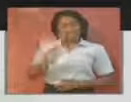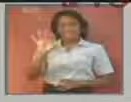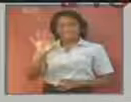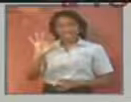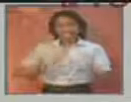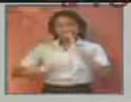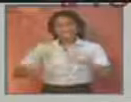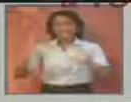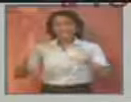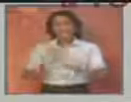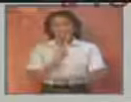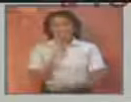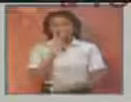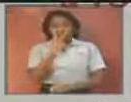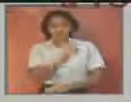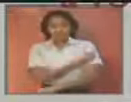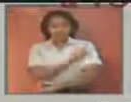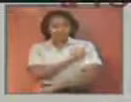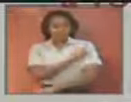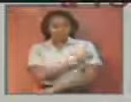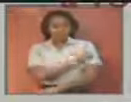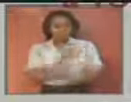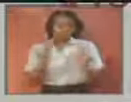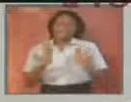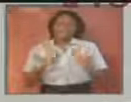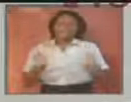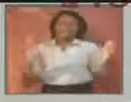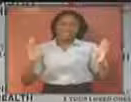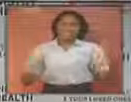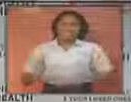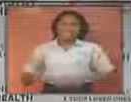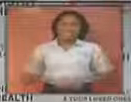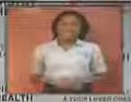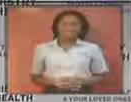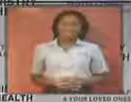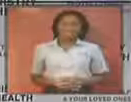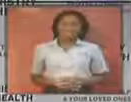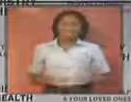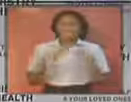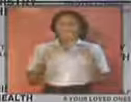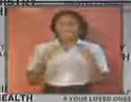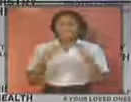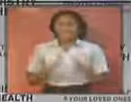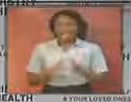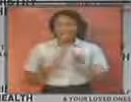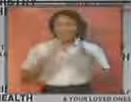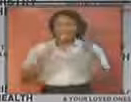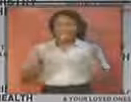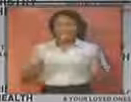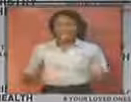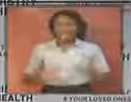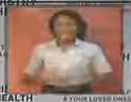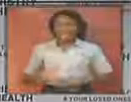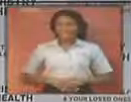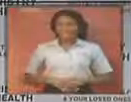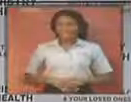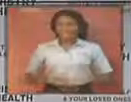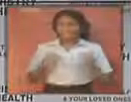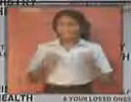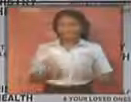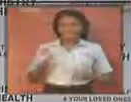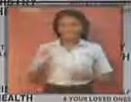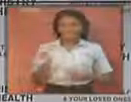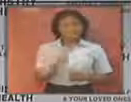Ms. Alcantara, that brings me to the end of my clinical update for this morning. Thank you very much, Dr. Parashram. And as we all know,